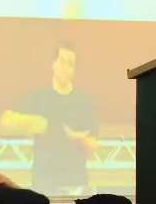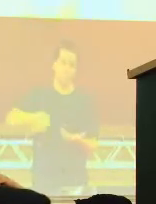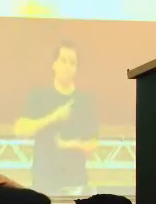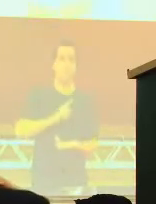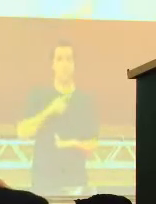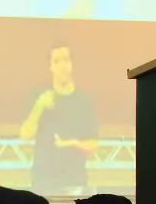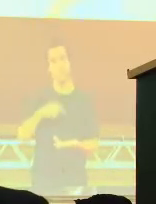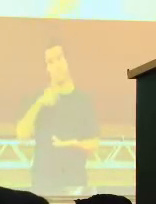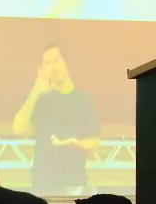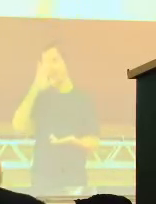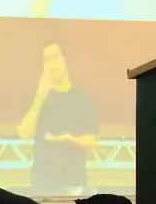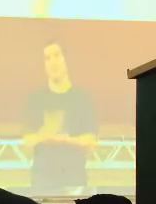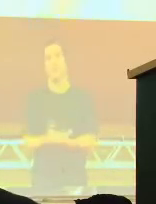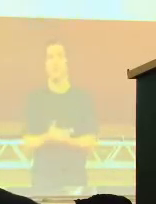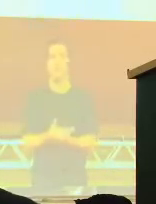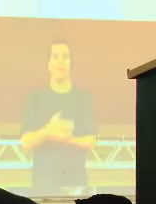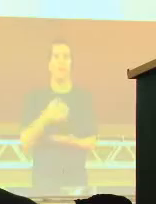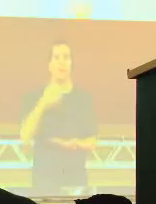useful.